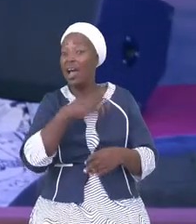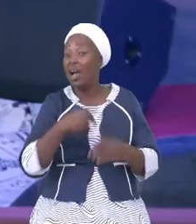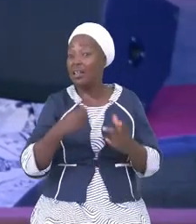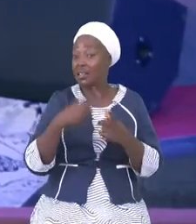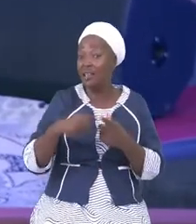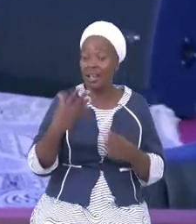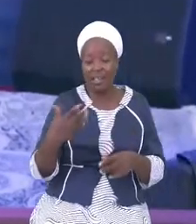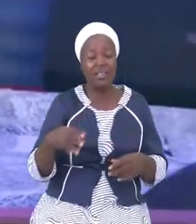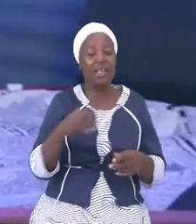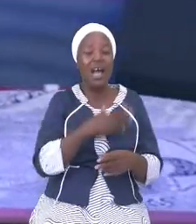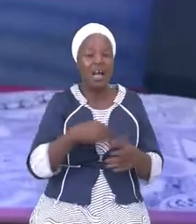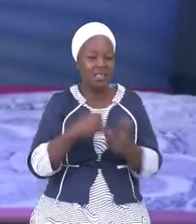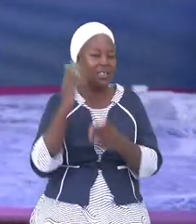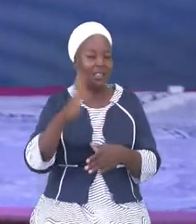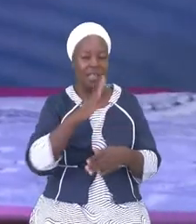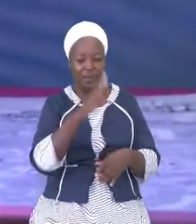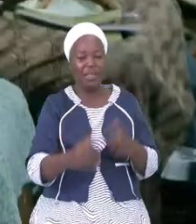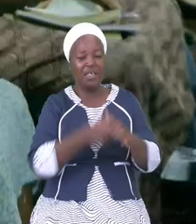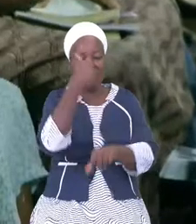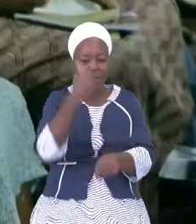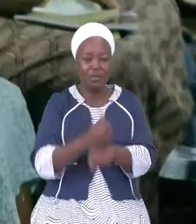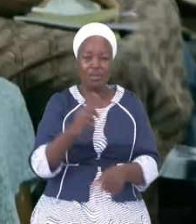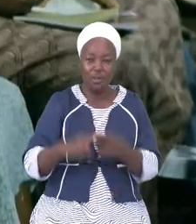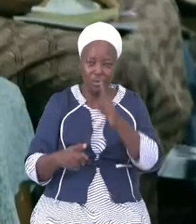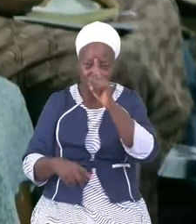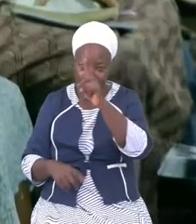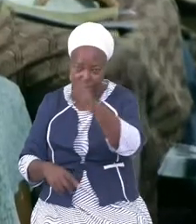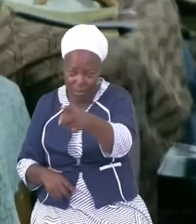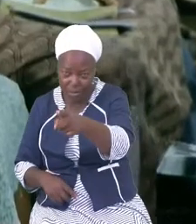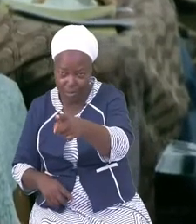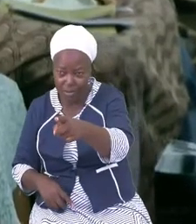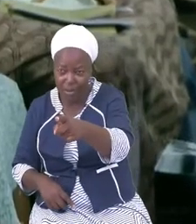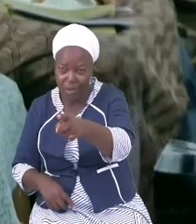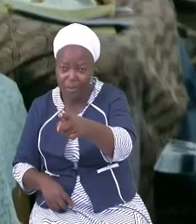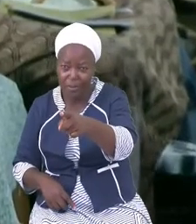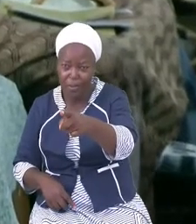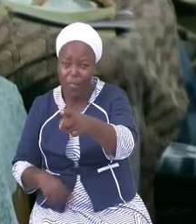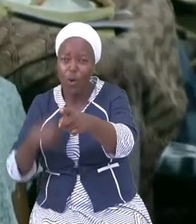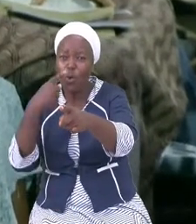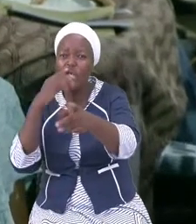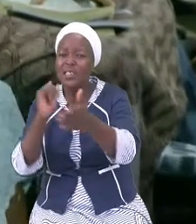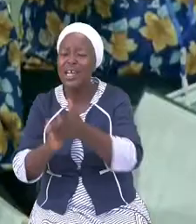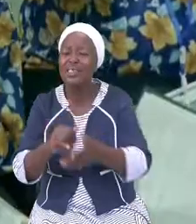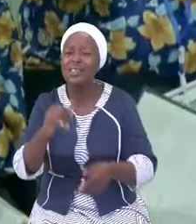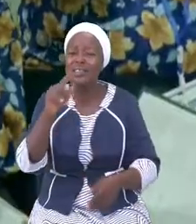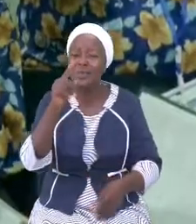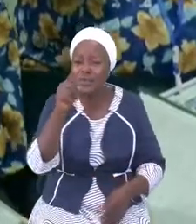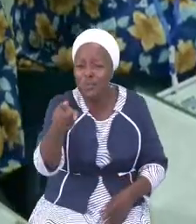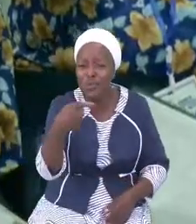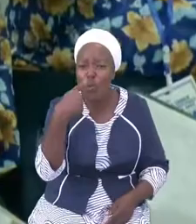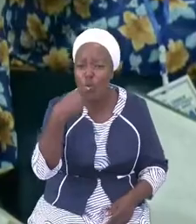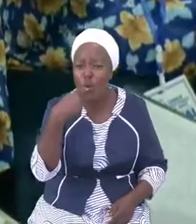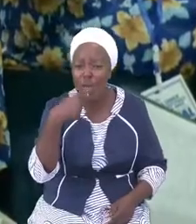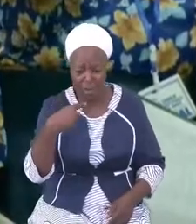be established unto thee. Where is that thee there? I said, where is thee, the person